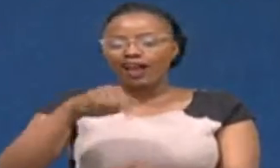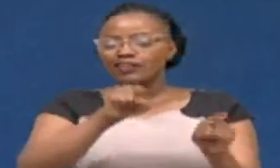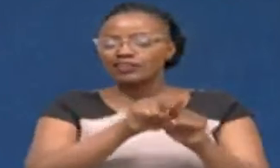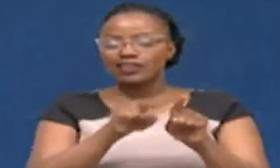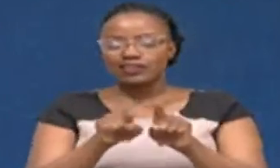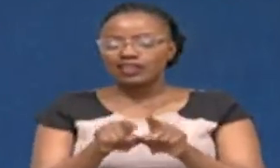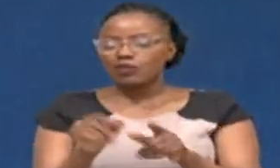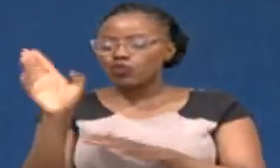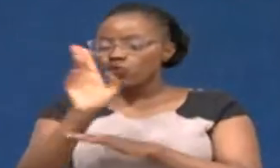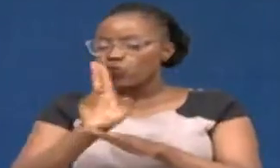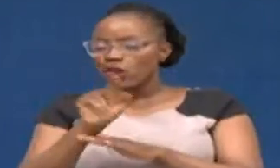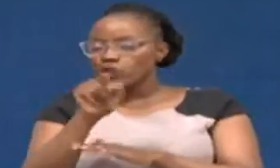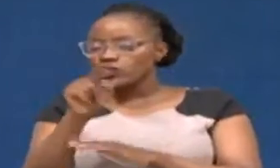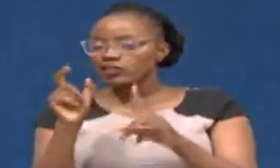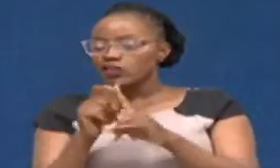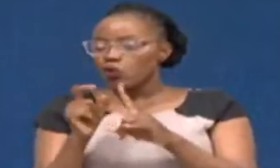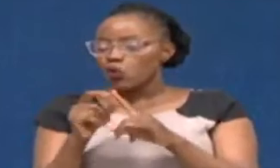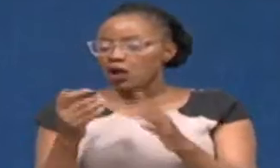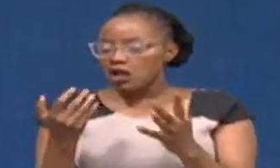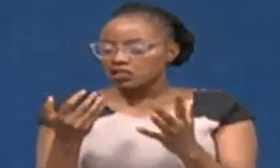not using it